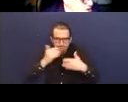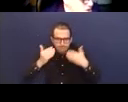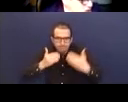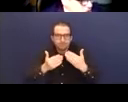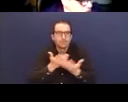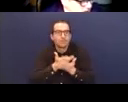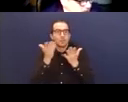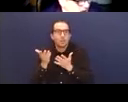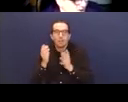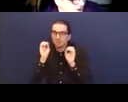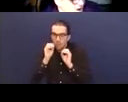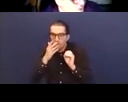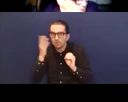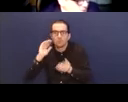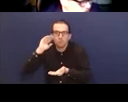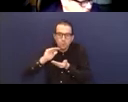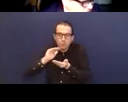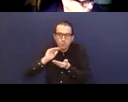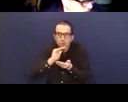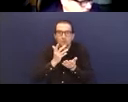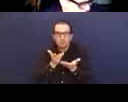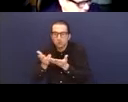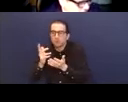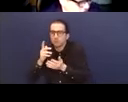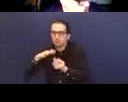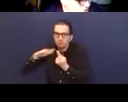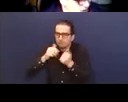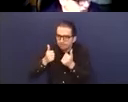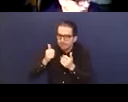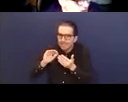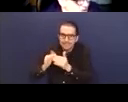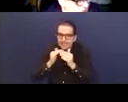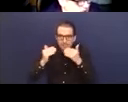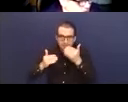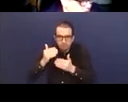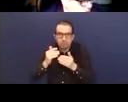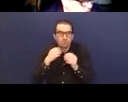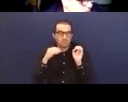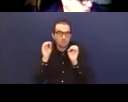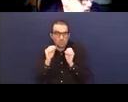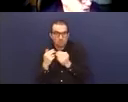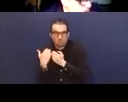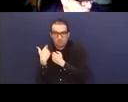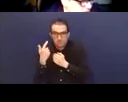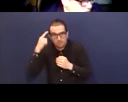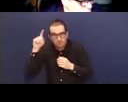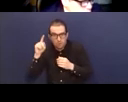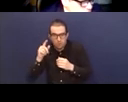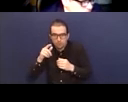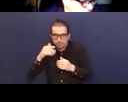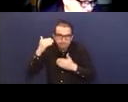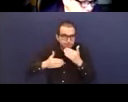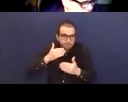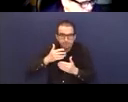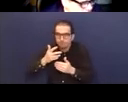on humanitarian and climate emergency, of the issues there for disabled people. Living below